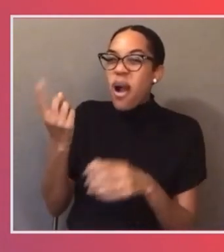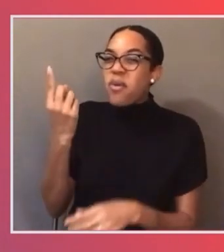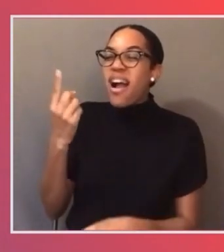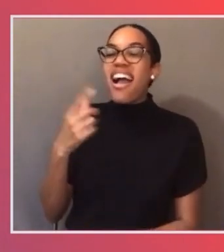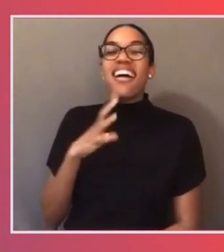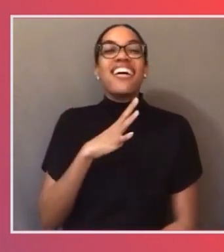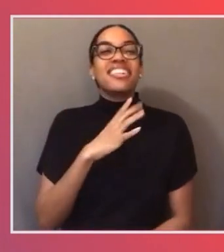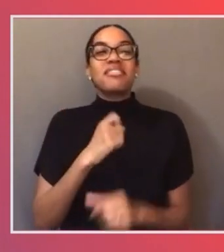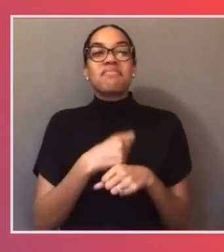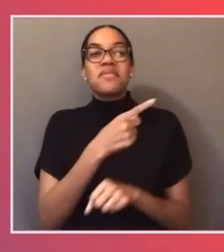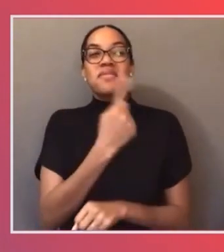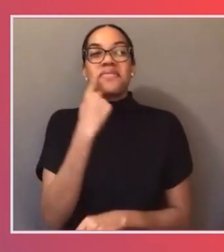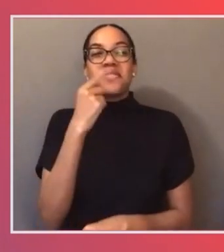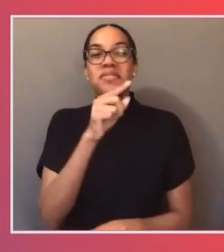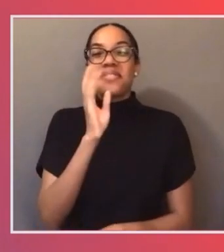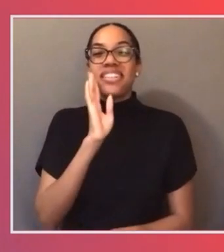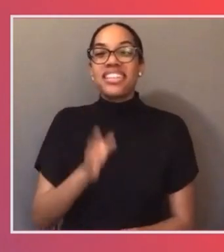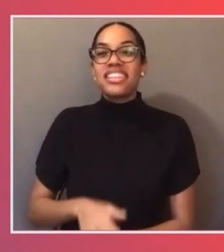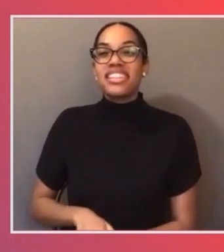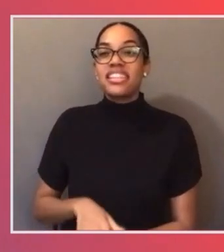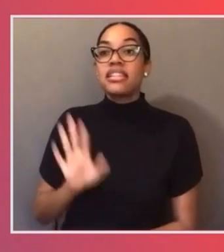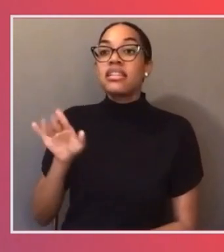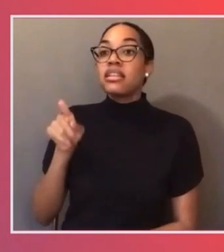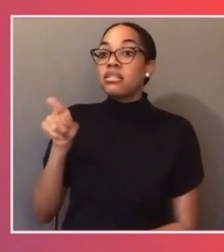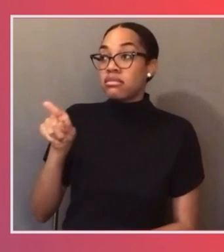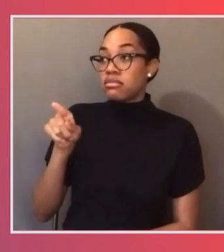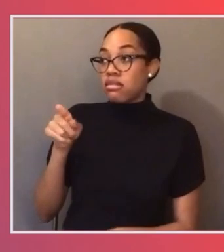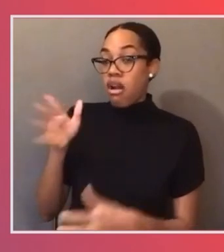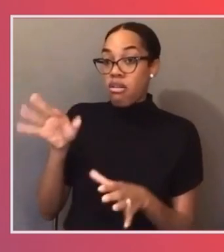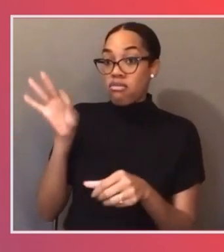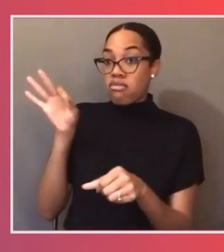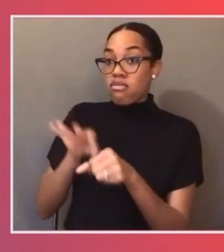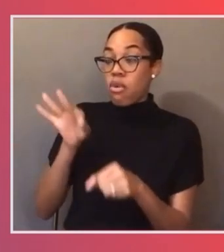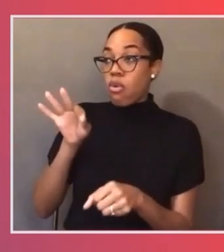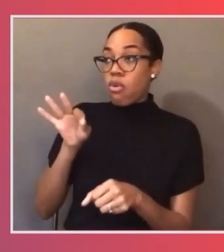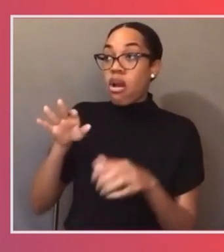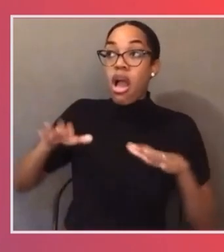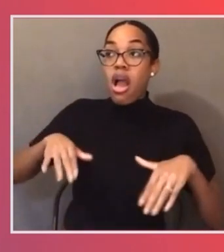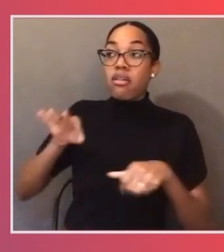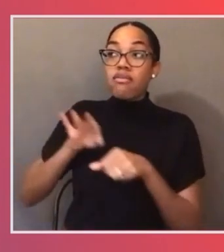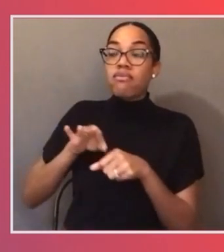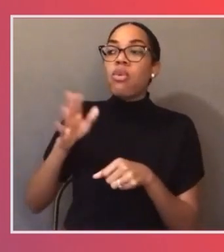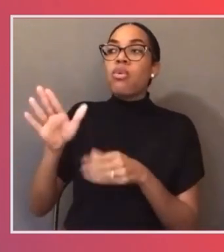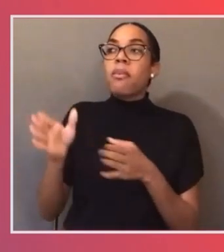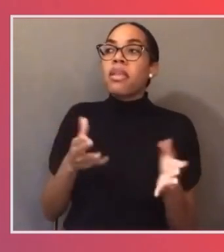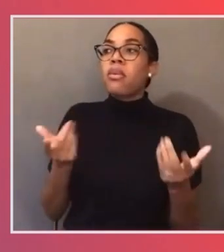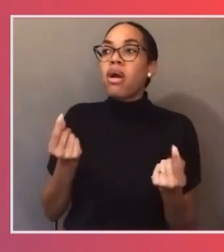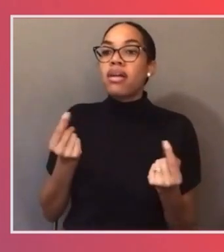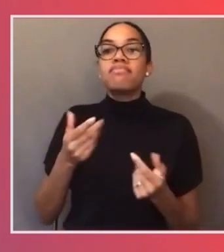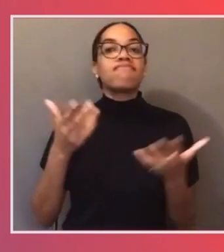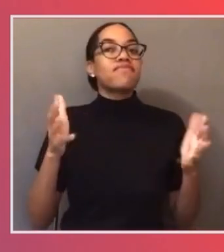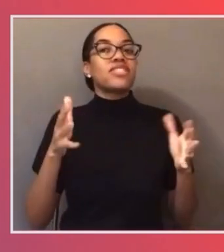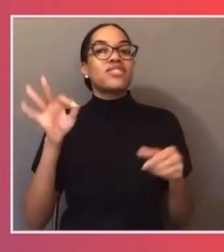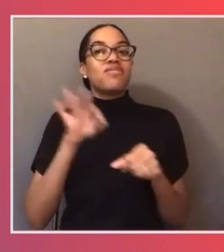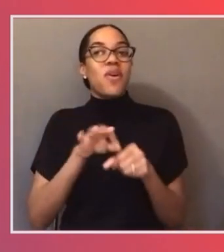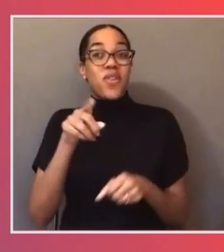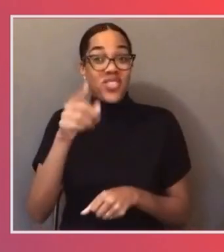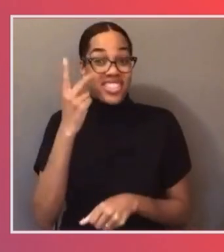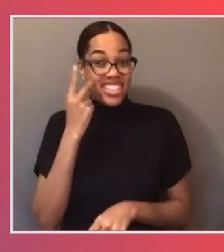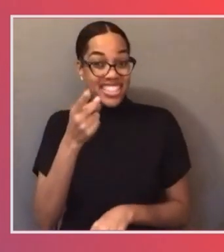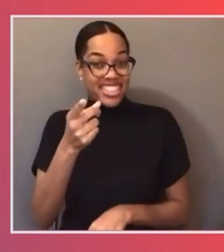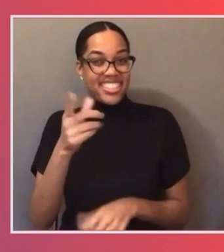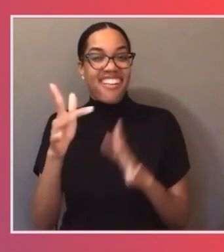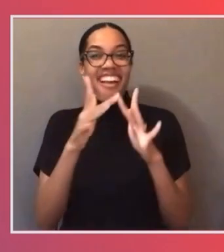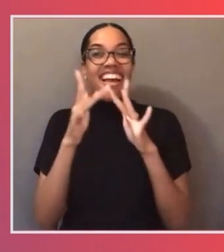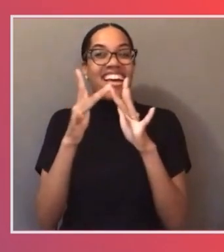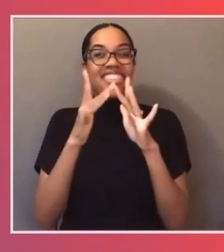if you haven't, what's your voting plan? I did. I voted online. By mail. Amazing. And I did it a